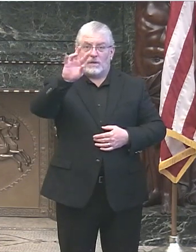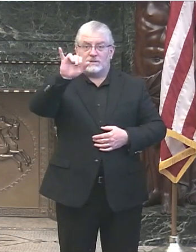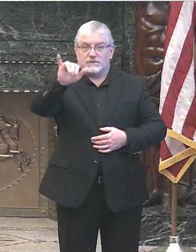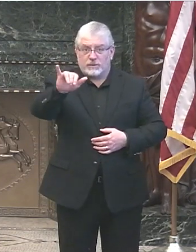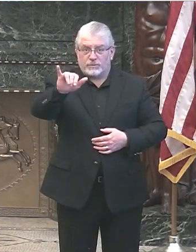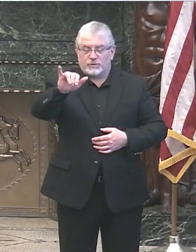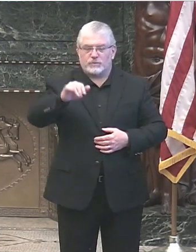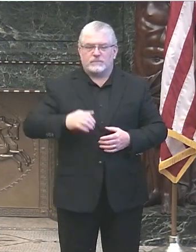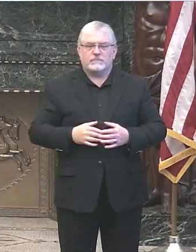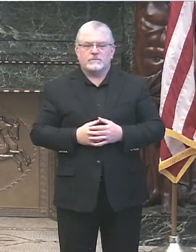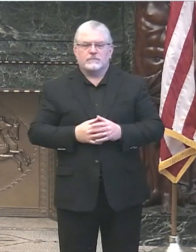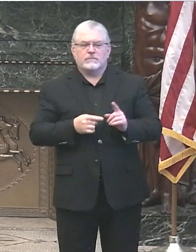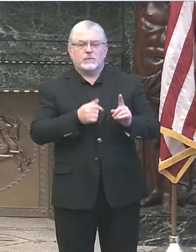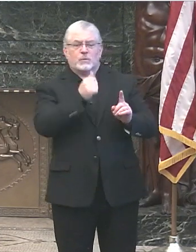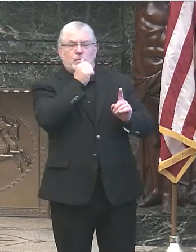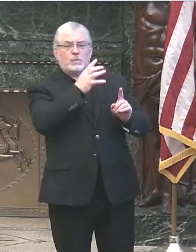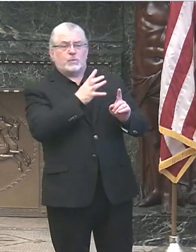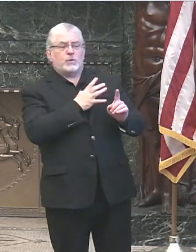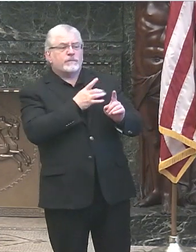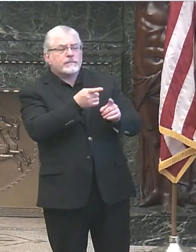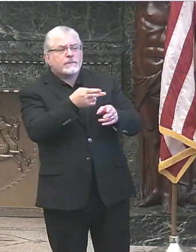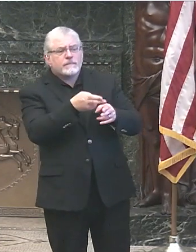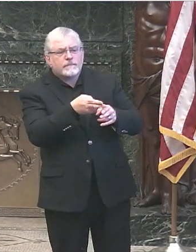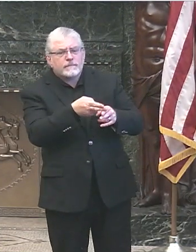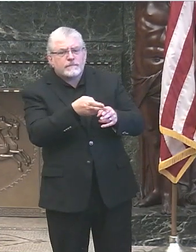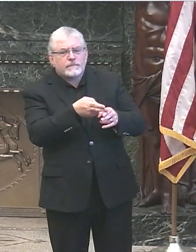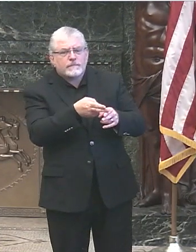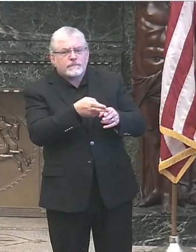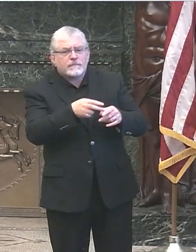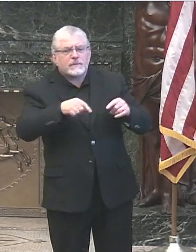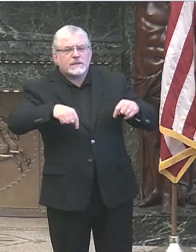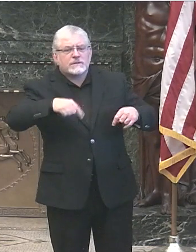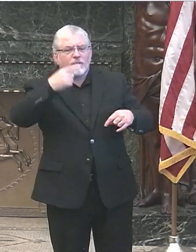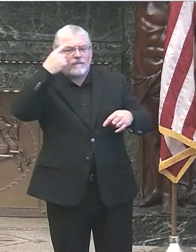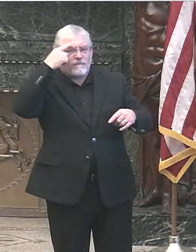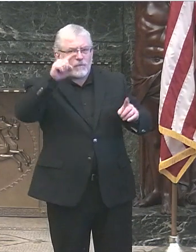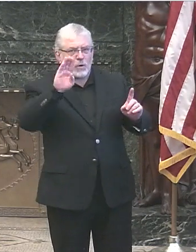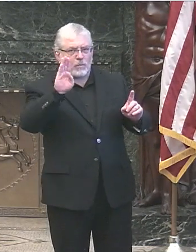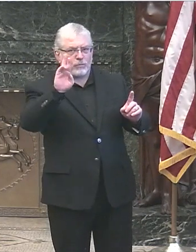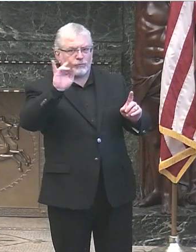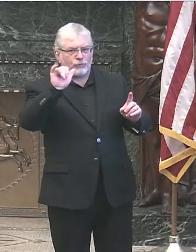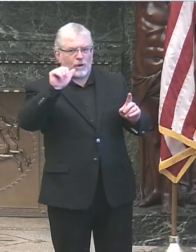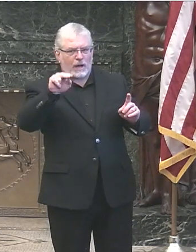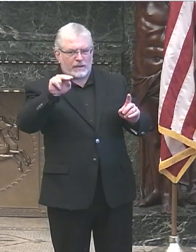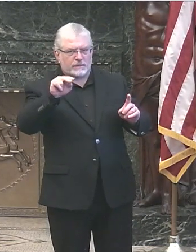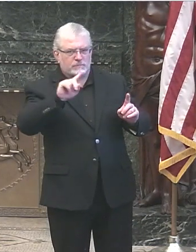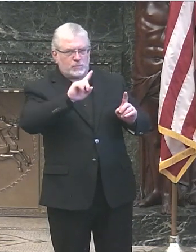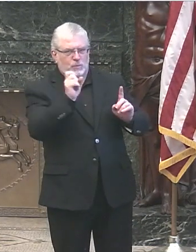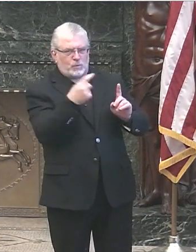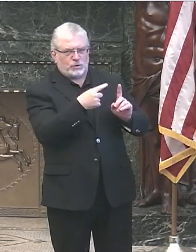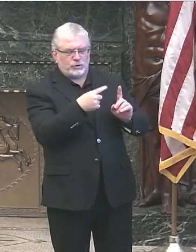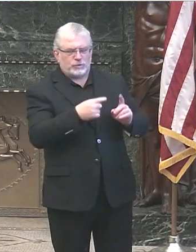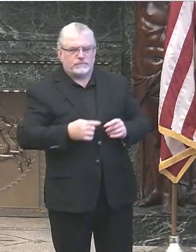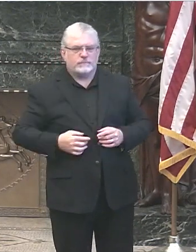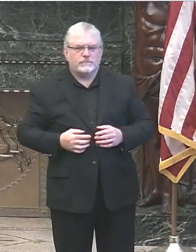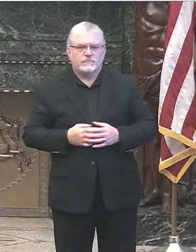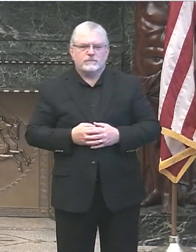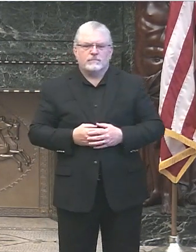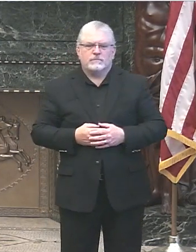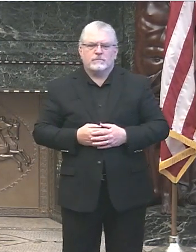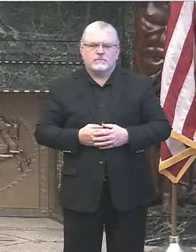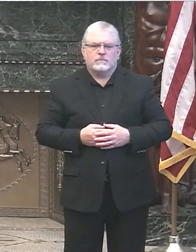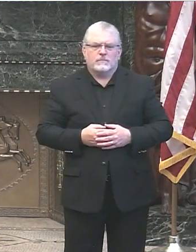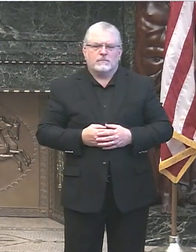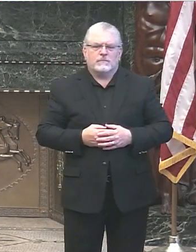Thanks. This is for Brian. And I really don't want you to get angry. So if you can give me a second to set the context for